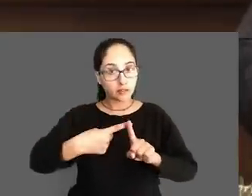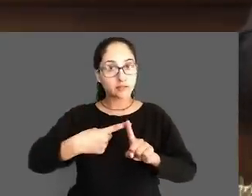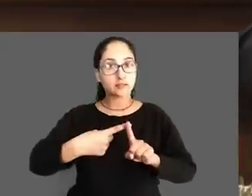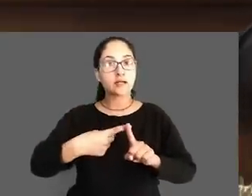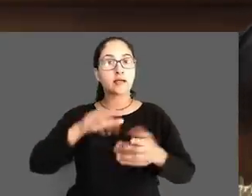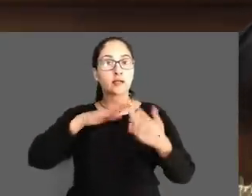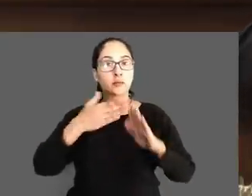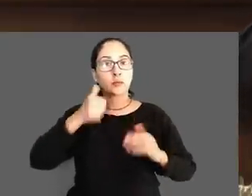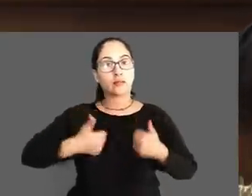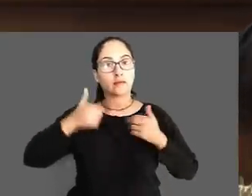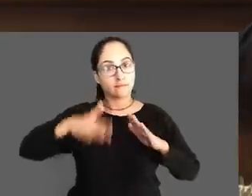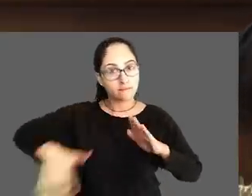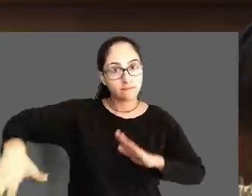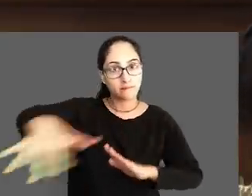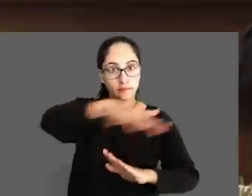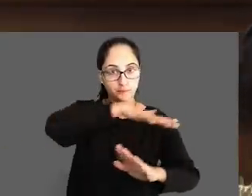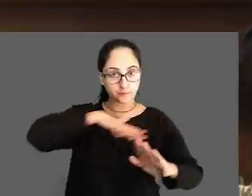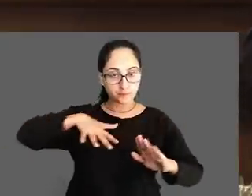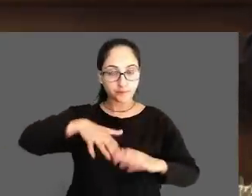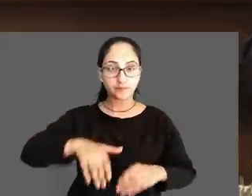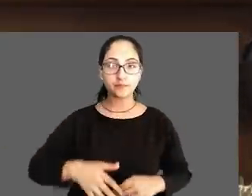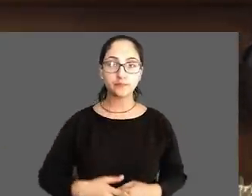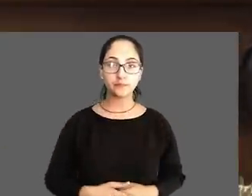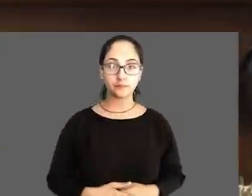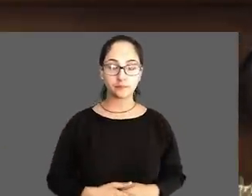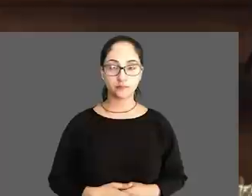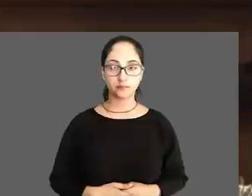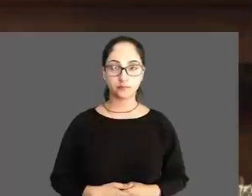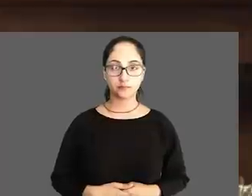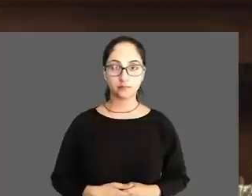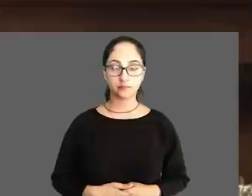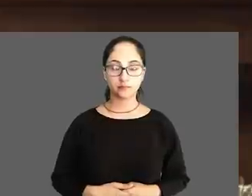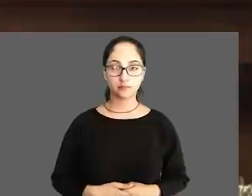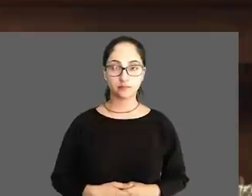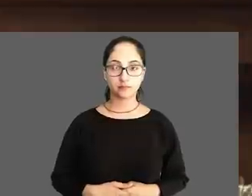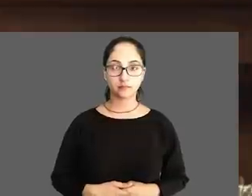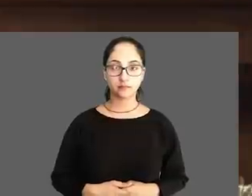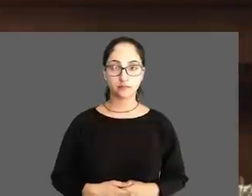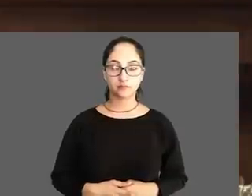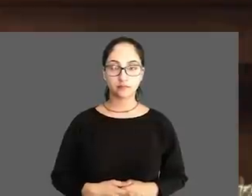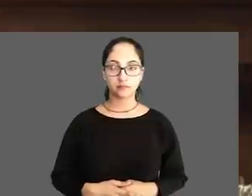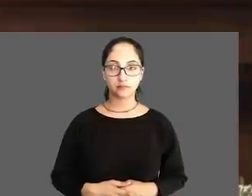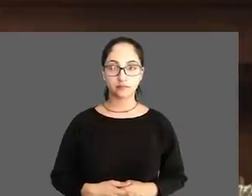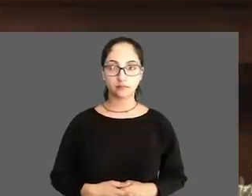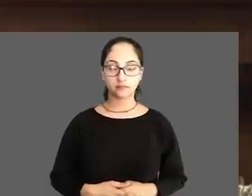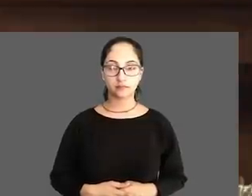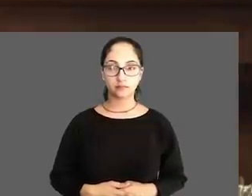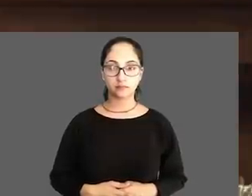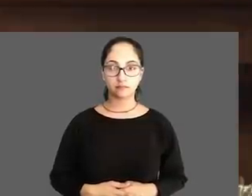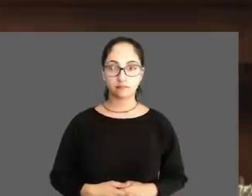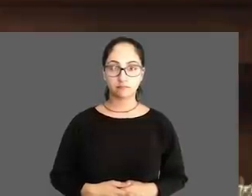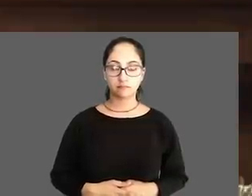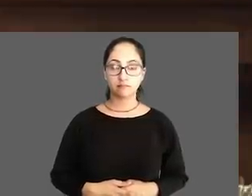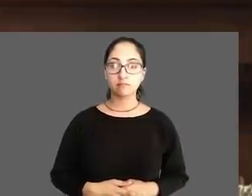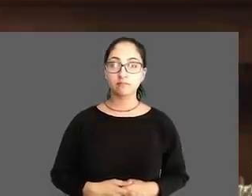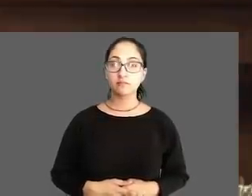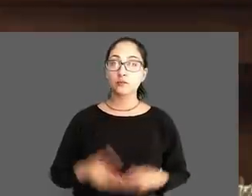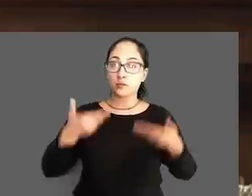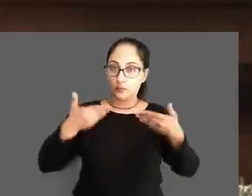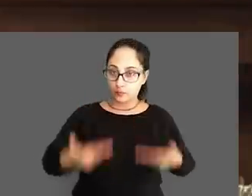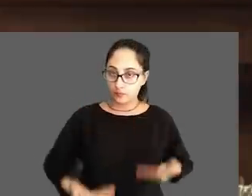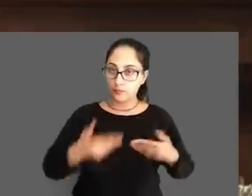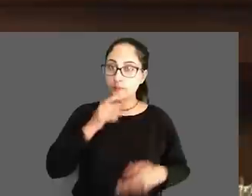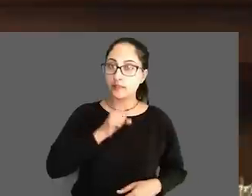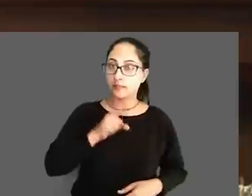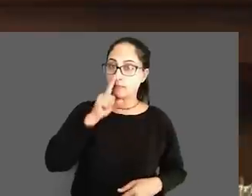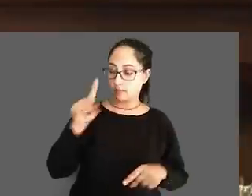been committed, not only to strengthening the Imamate's capacities to fulfill its mandate, but also to the